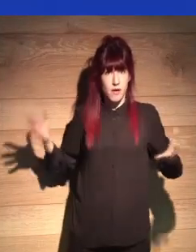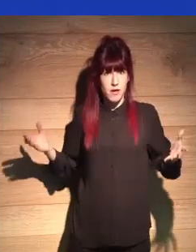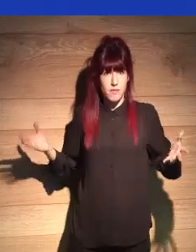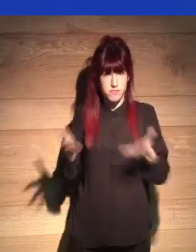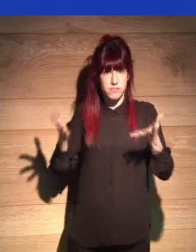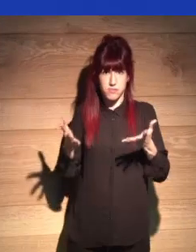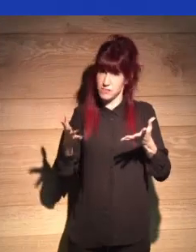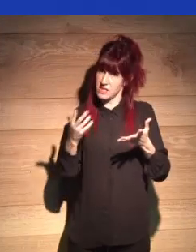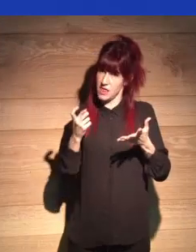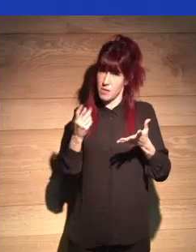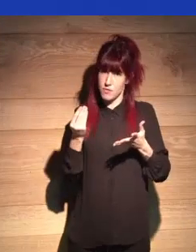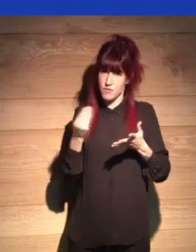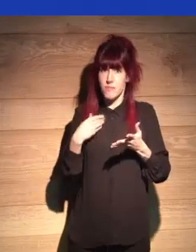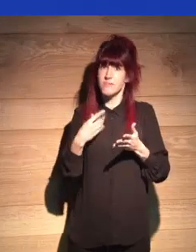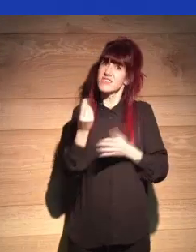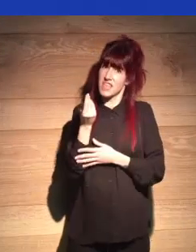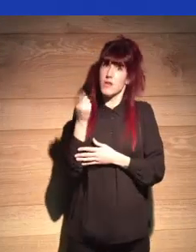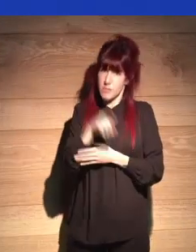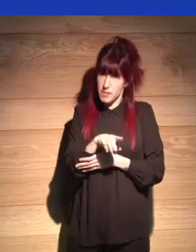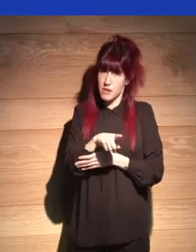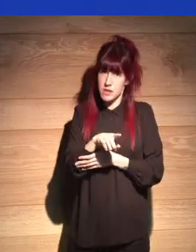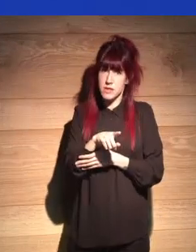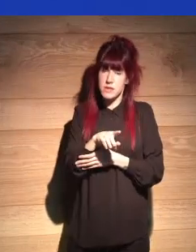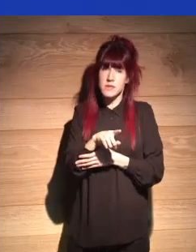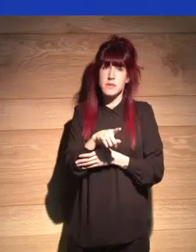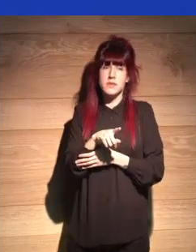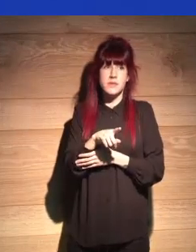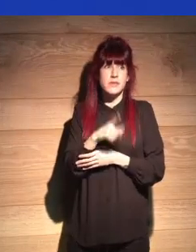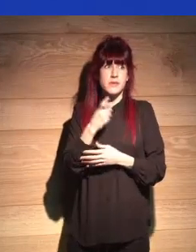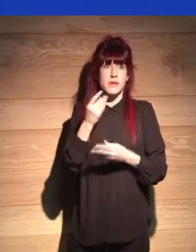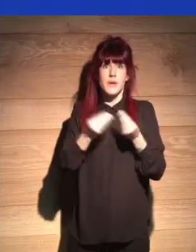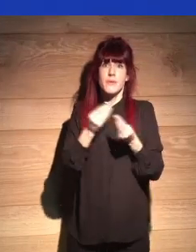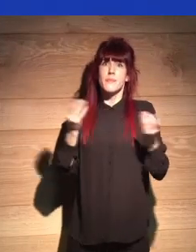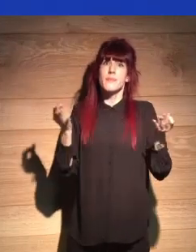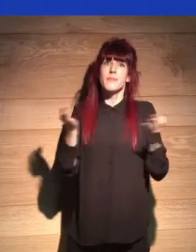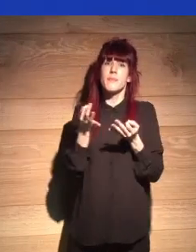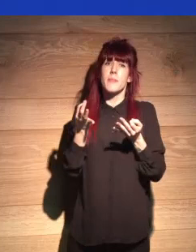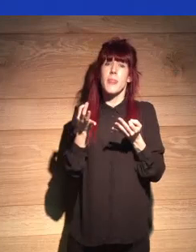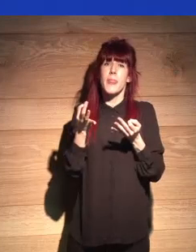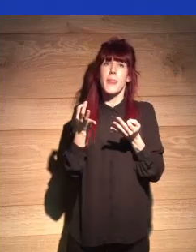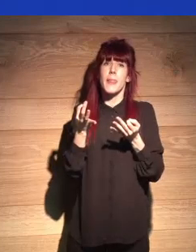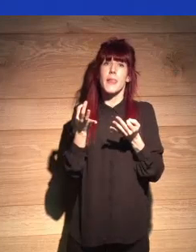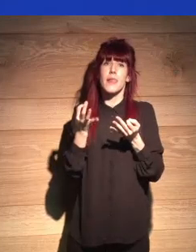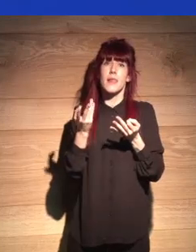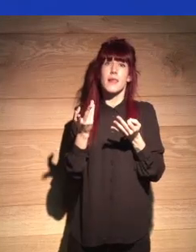system that really requires those measures, apart from requiring a budget as well, what we did was to establish